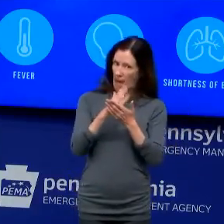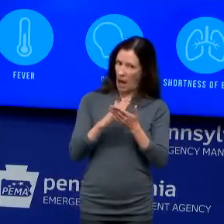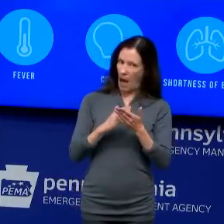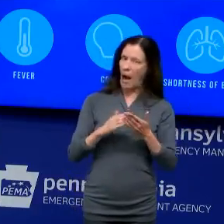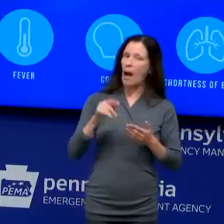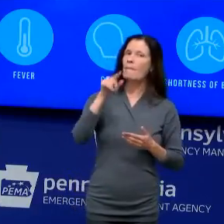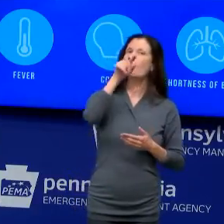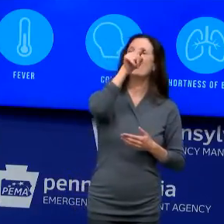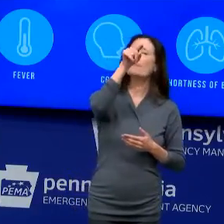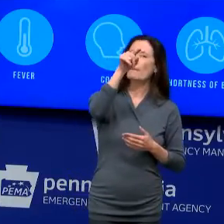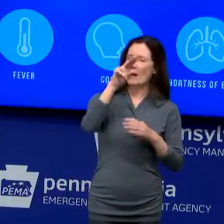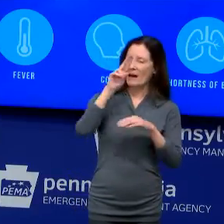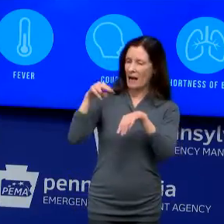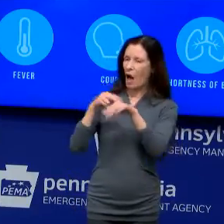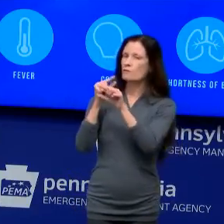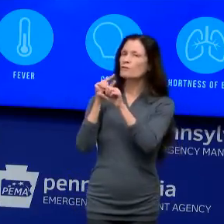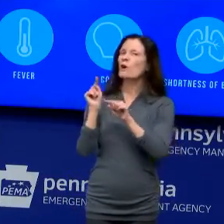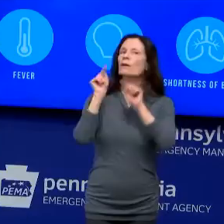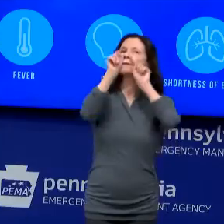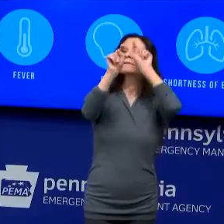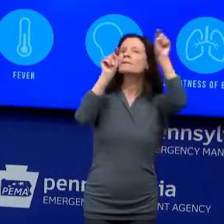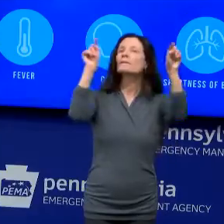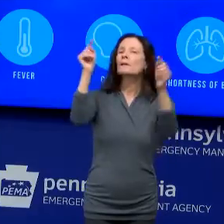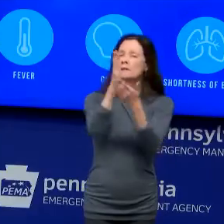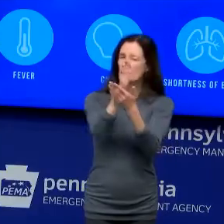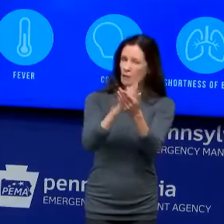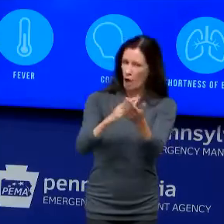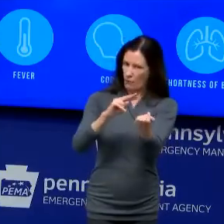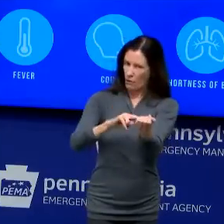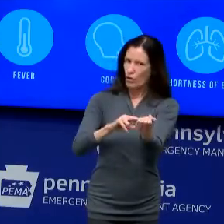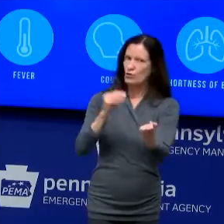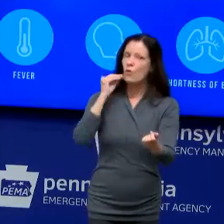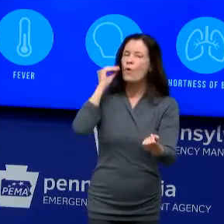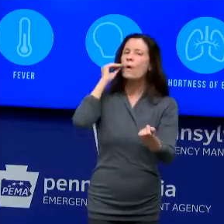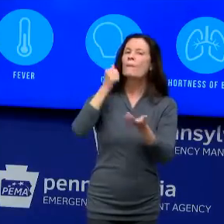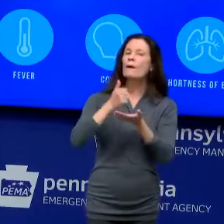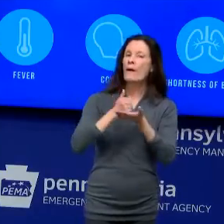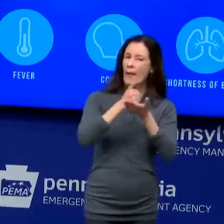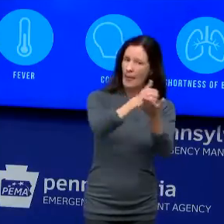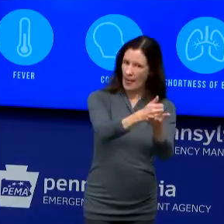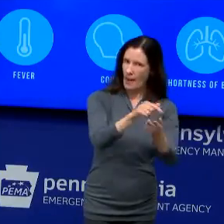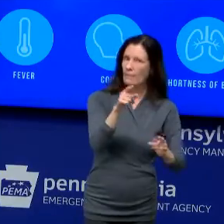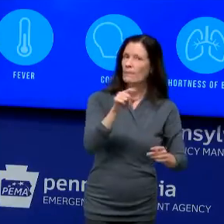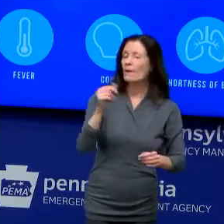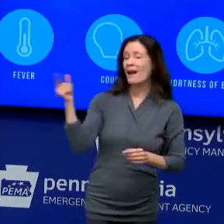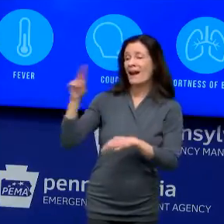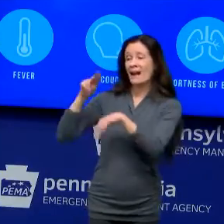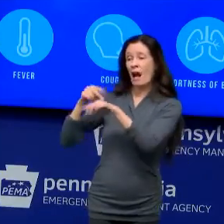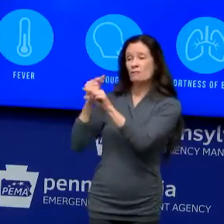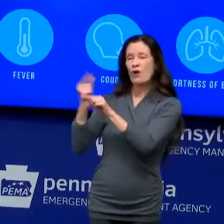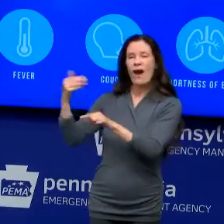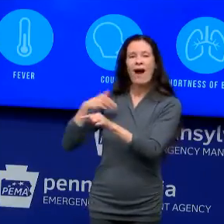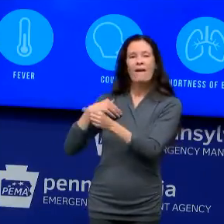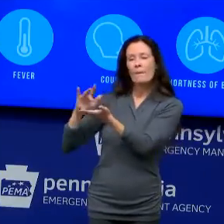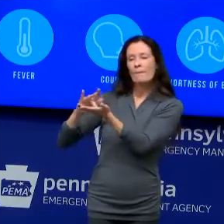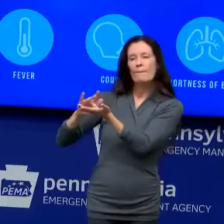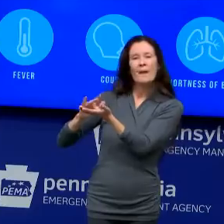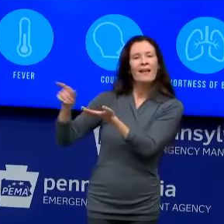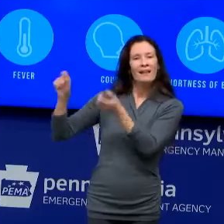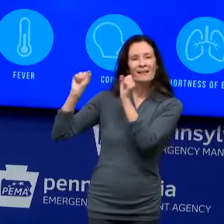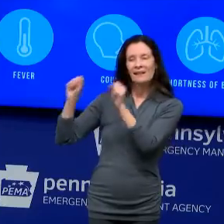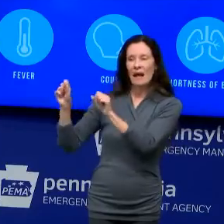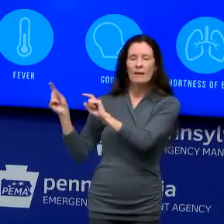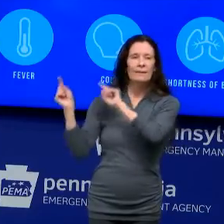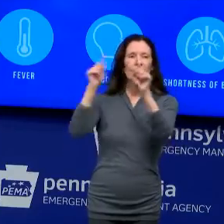to patients in those nursing homes and to help them with their infection control procedures. From KYW, what do we know